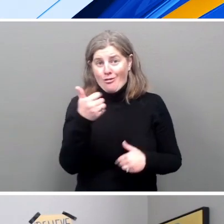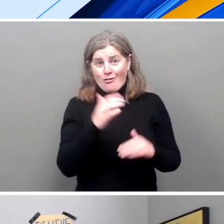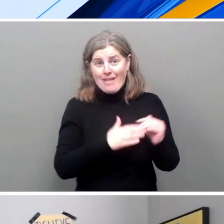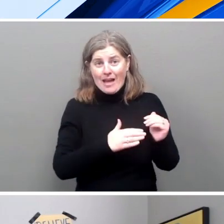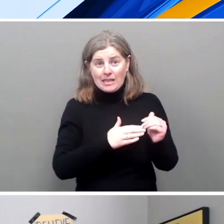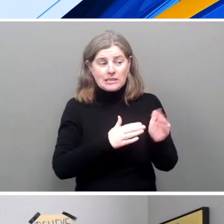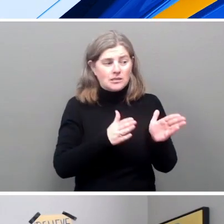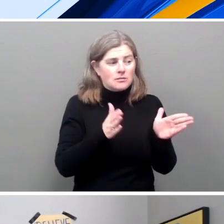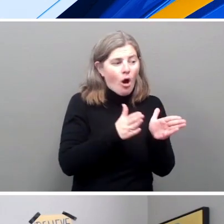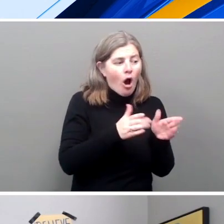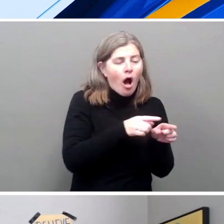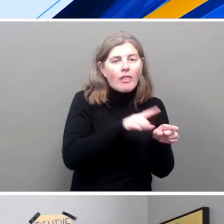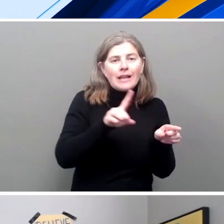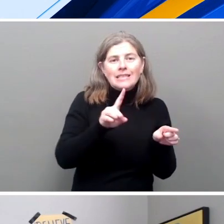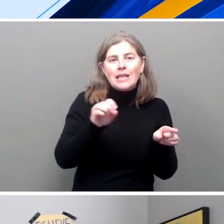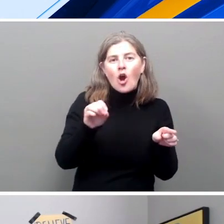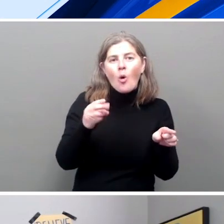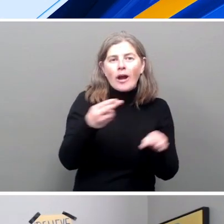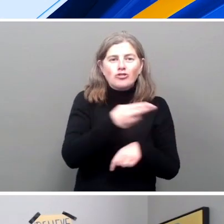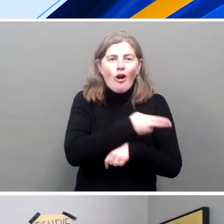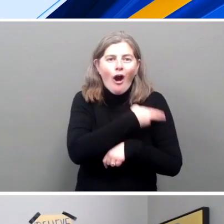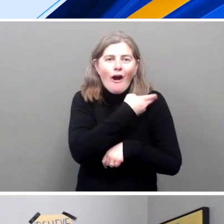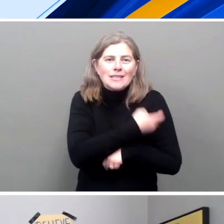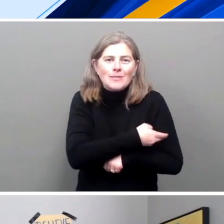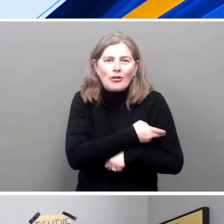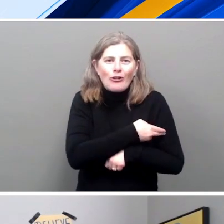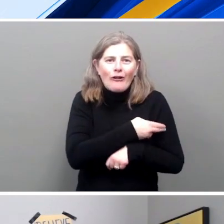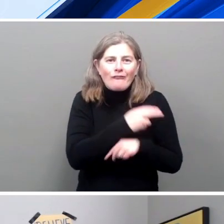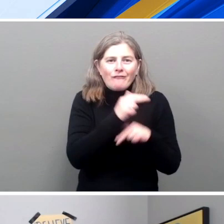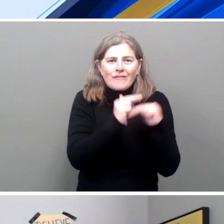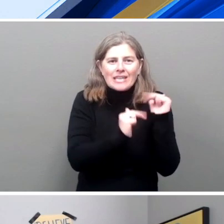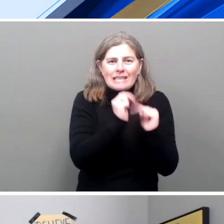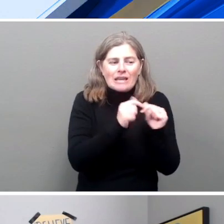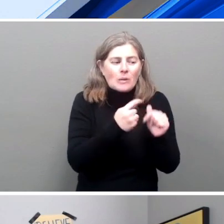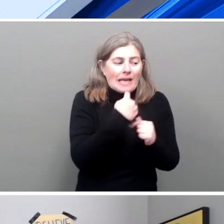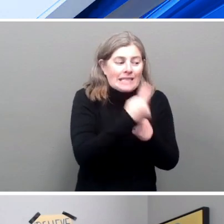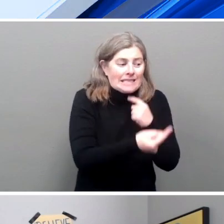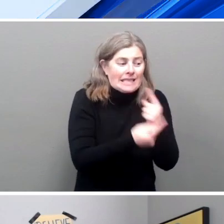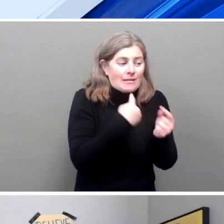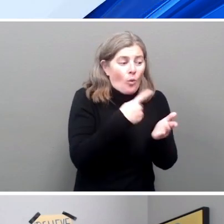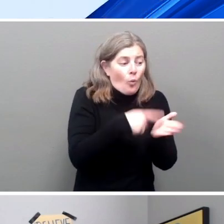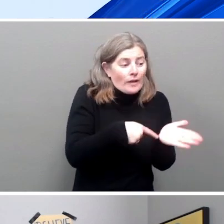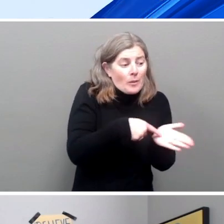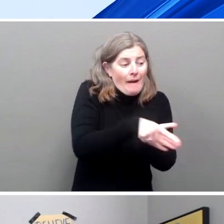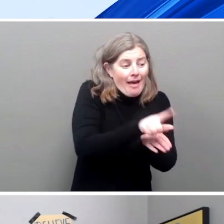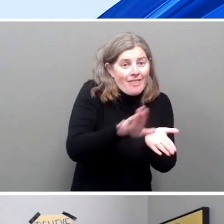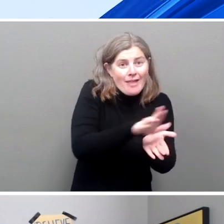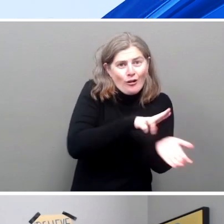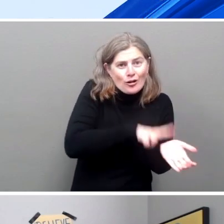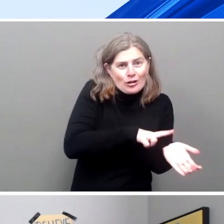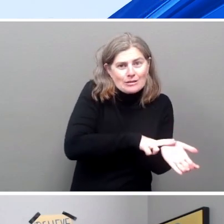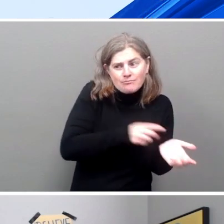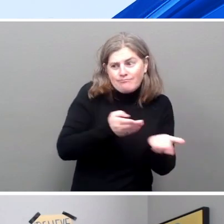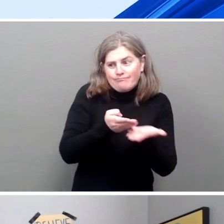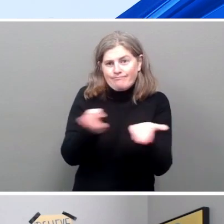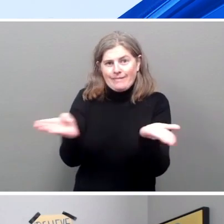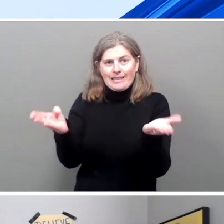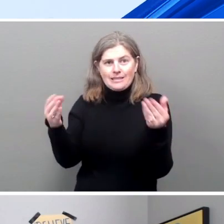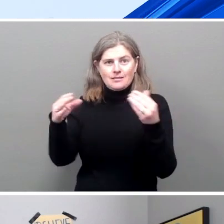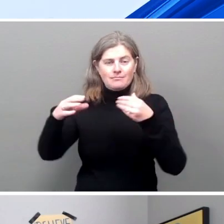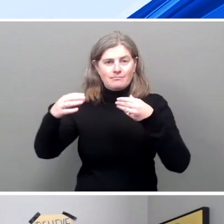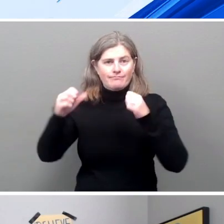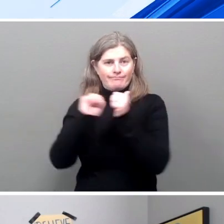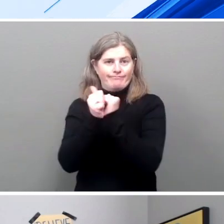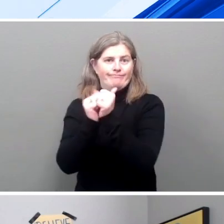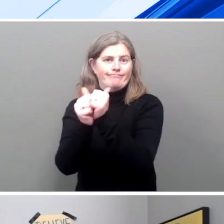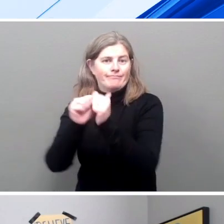small number of DOH hospital-like facilities what to pay nurses. It's a market for that, and the market